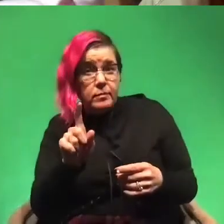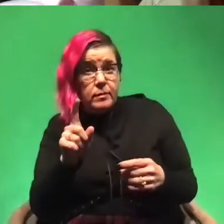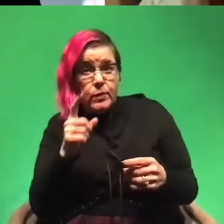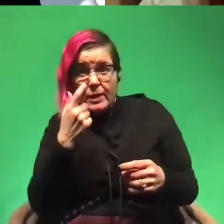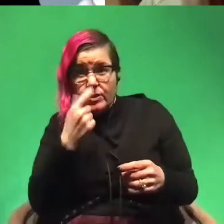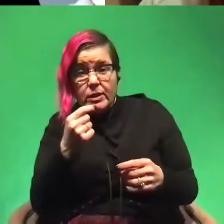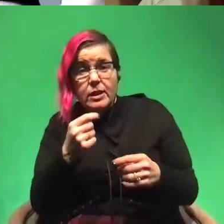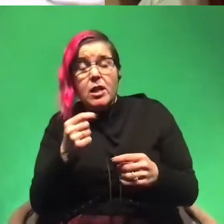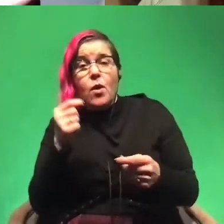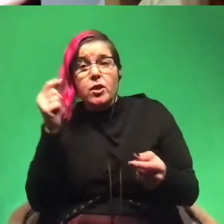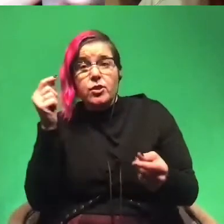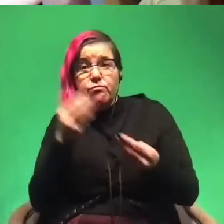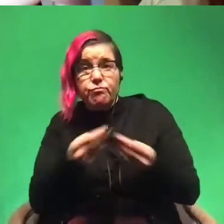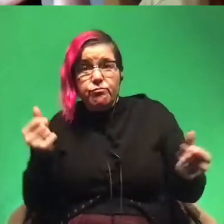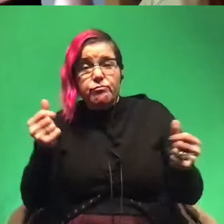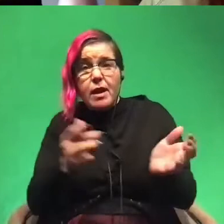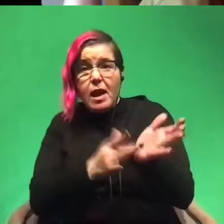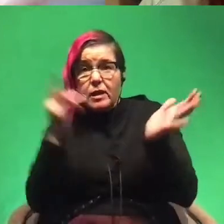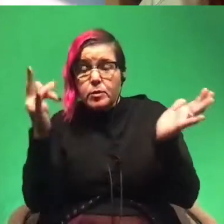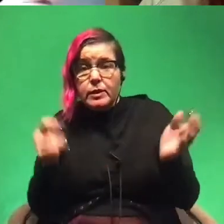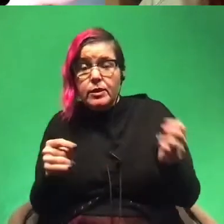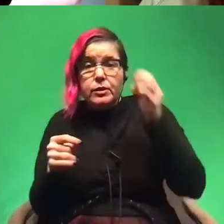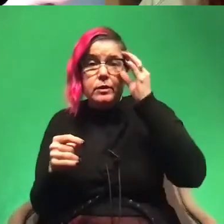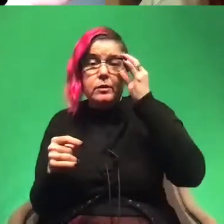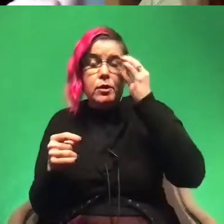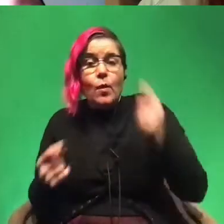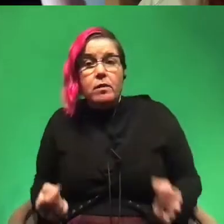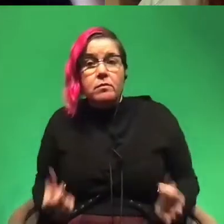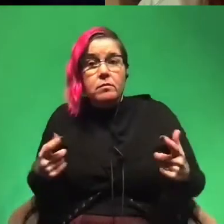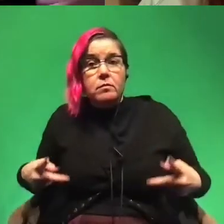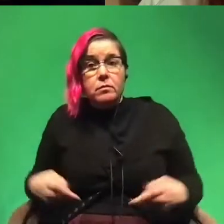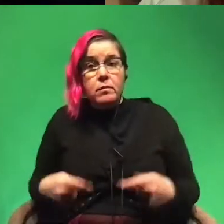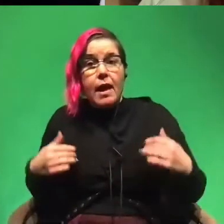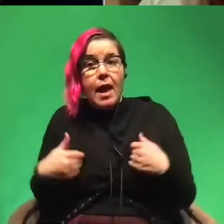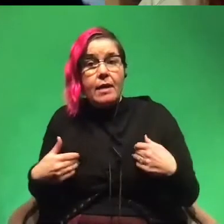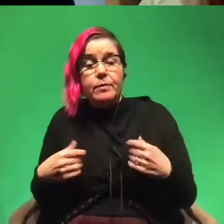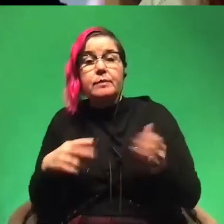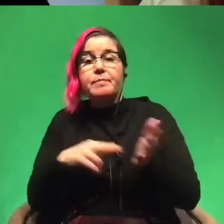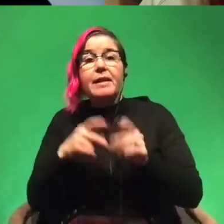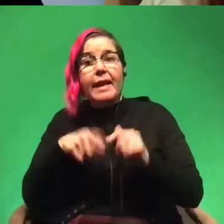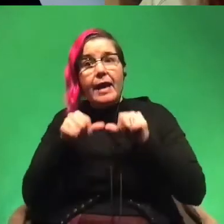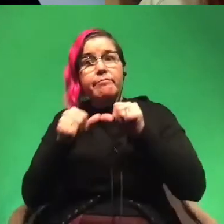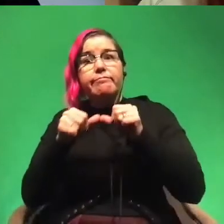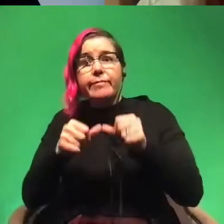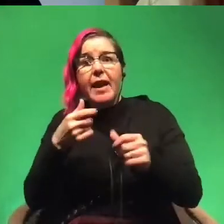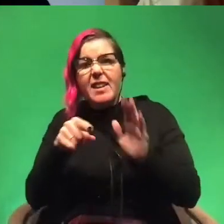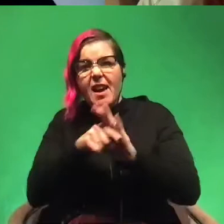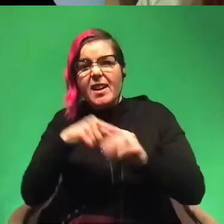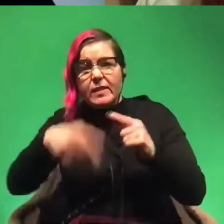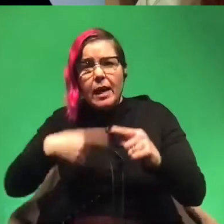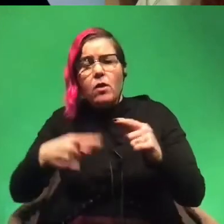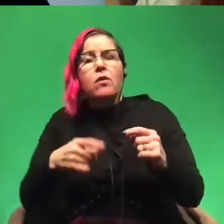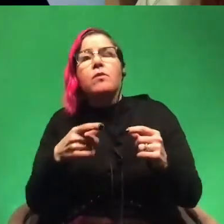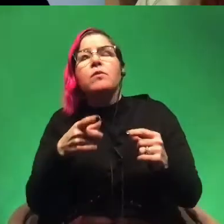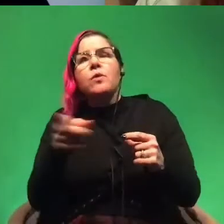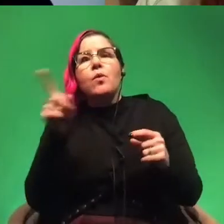ending exploitation? Is it because you're interested in, you know, spaying and neutering these animals so they can't like perpetuate the cycle?